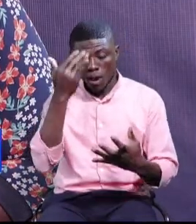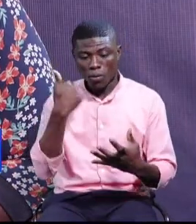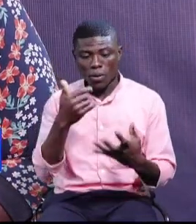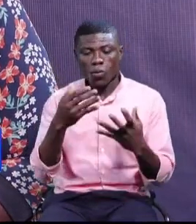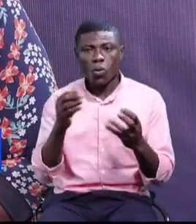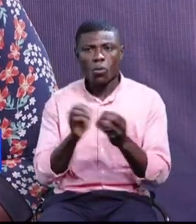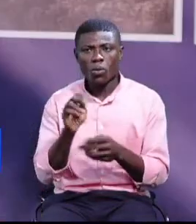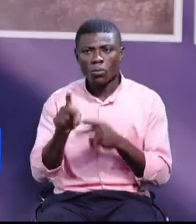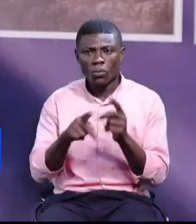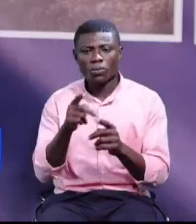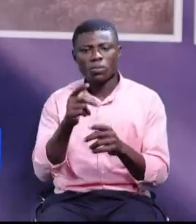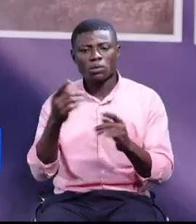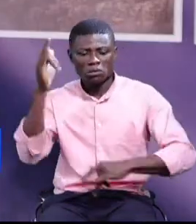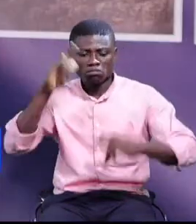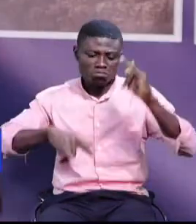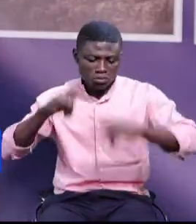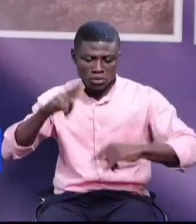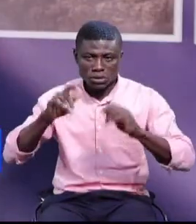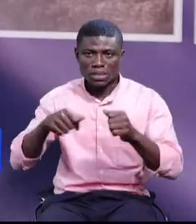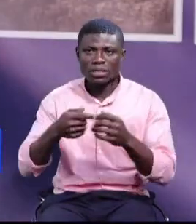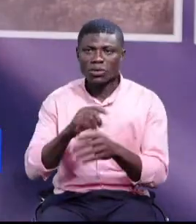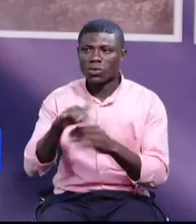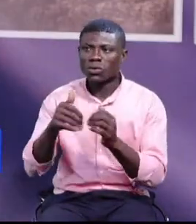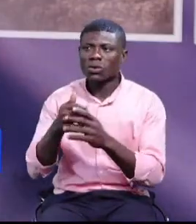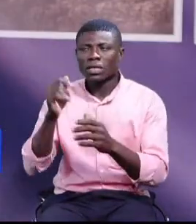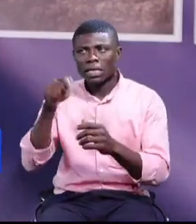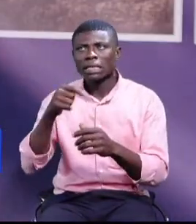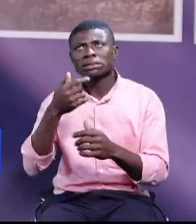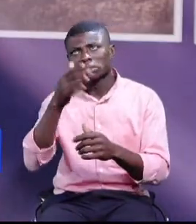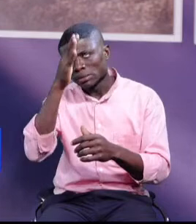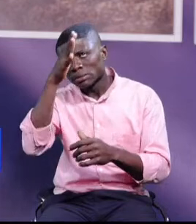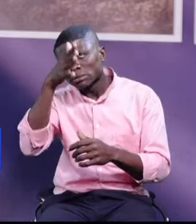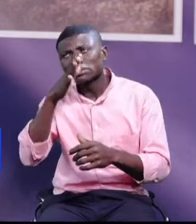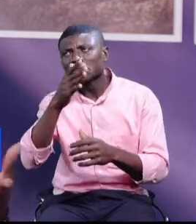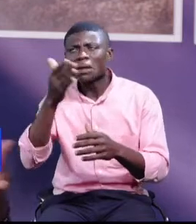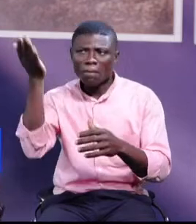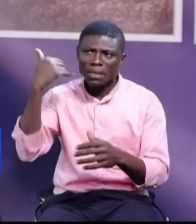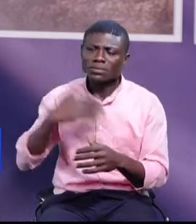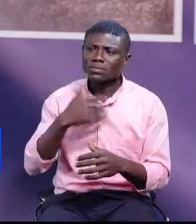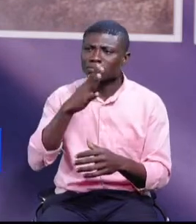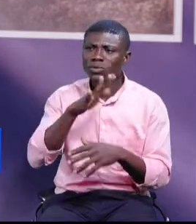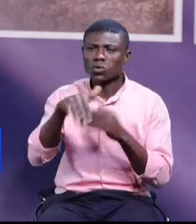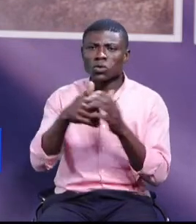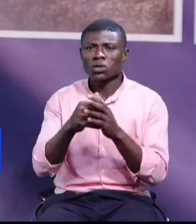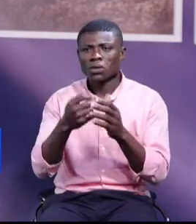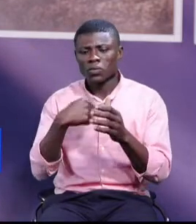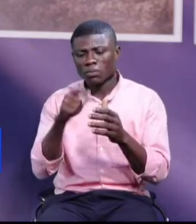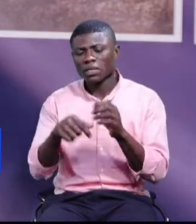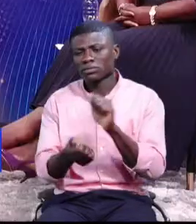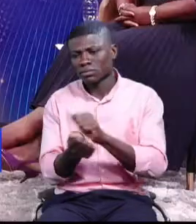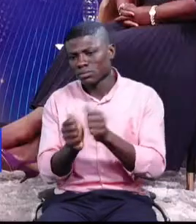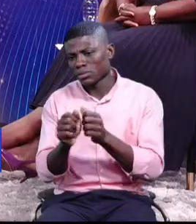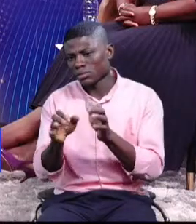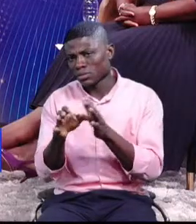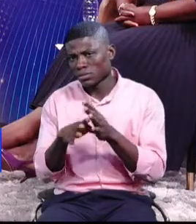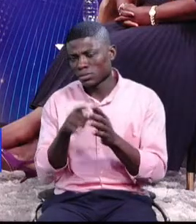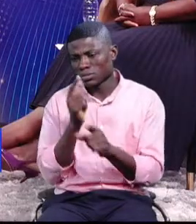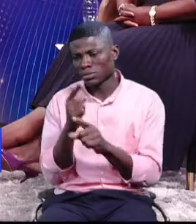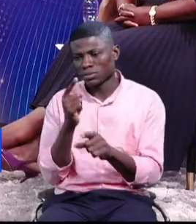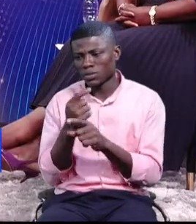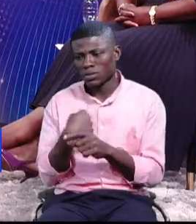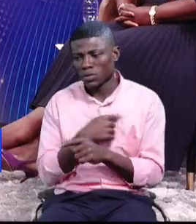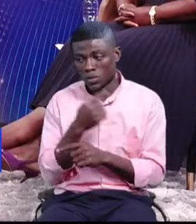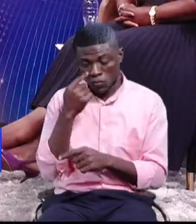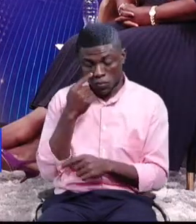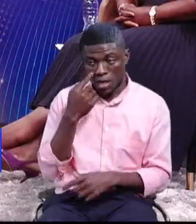and they can trace their roots to Ghana. So why don't we? Maybe the constitution should be re-looked at. We shouldn't just be looking at the powers